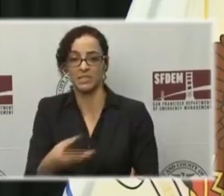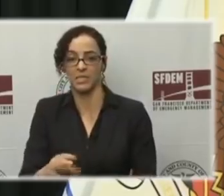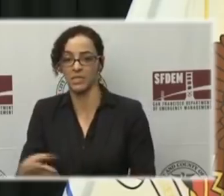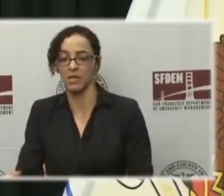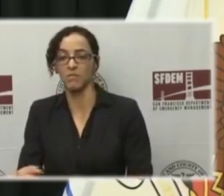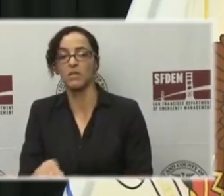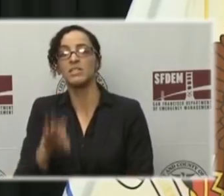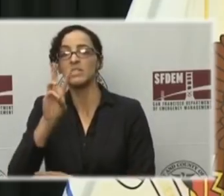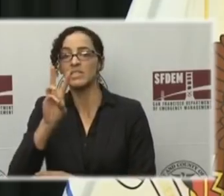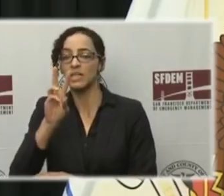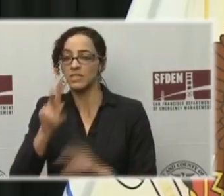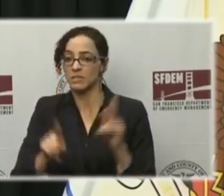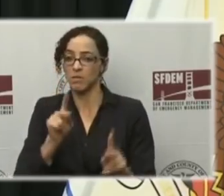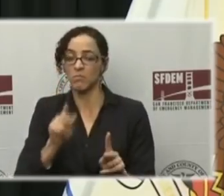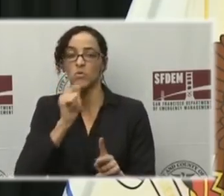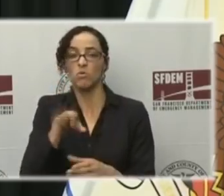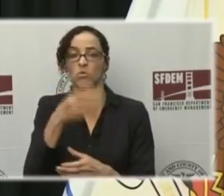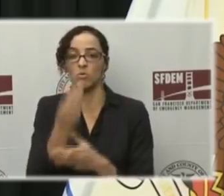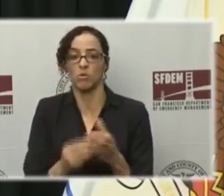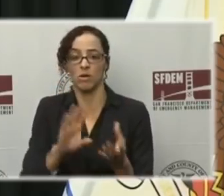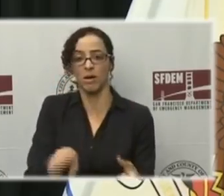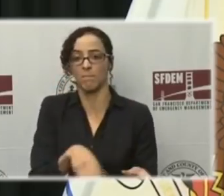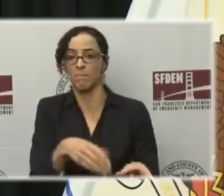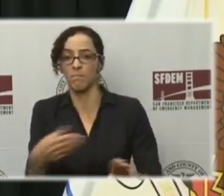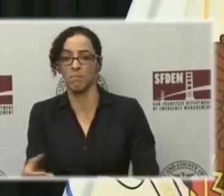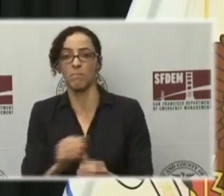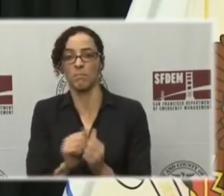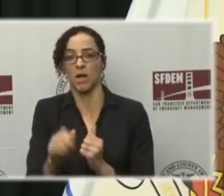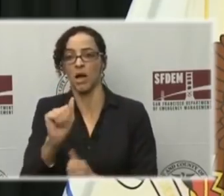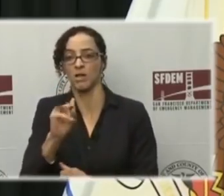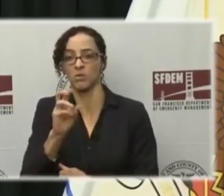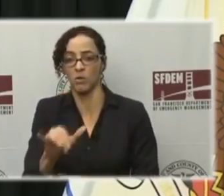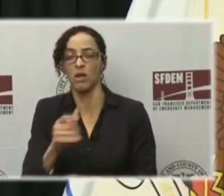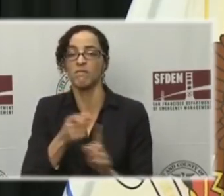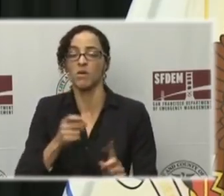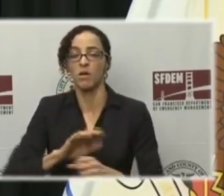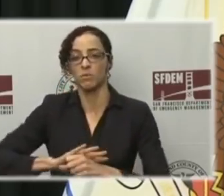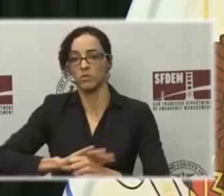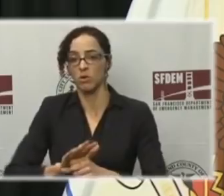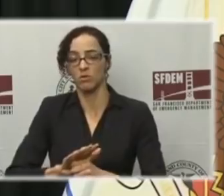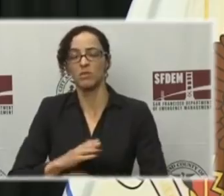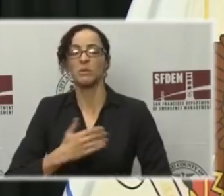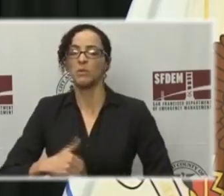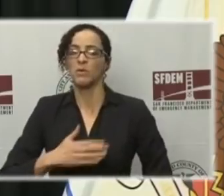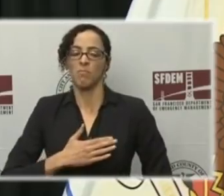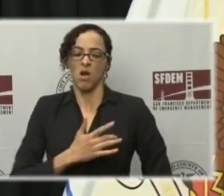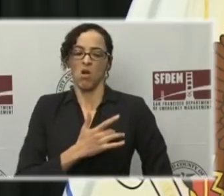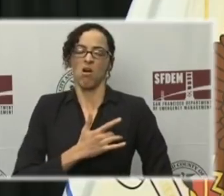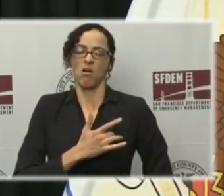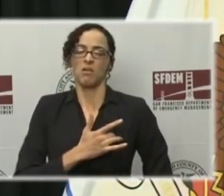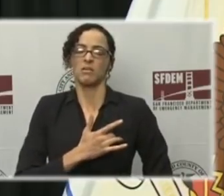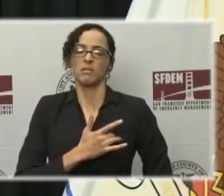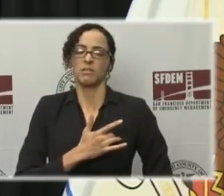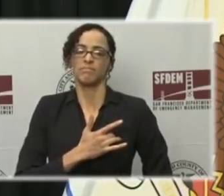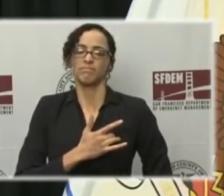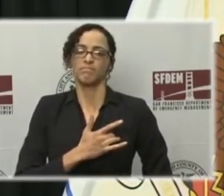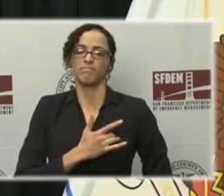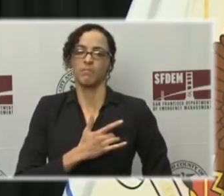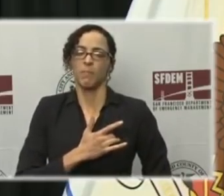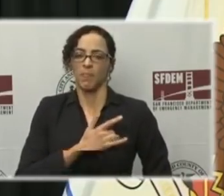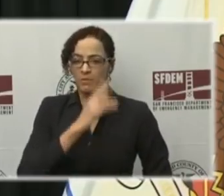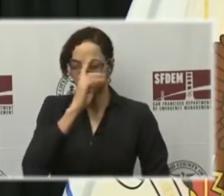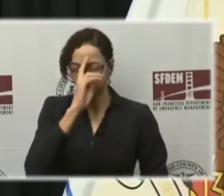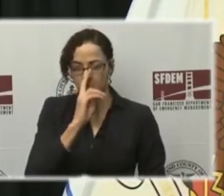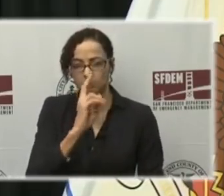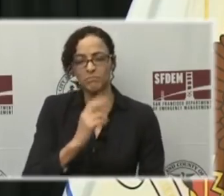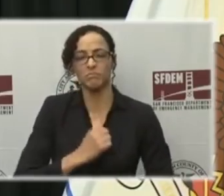have passed away because of the coronavirus. In my heart goes out to the family members and the friends of those who we have